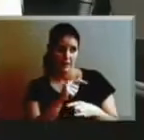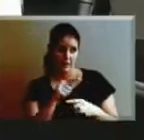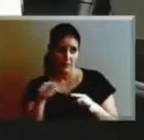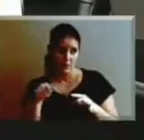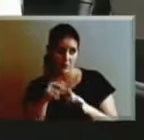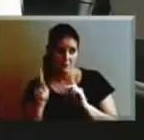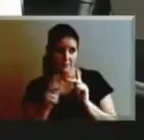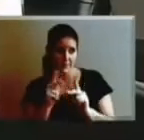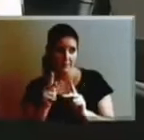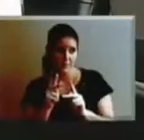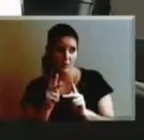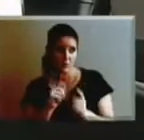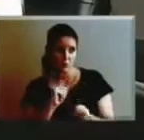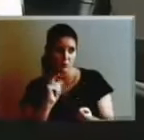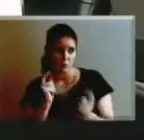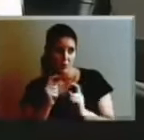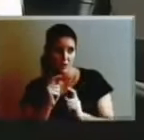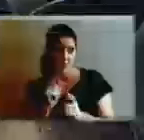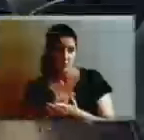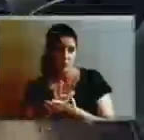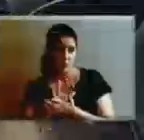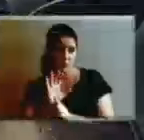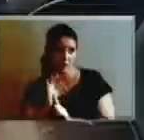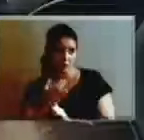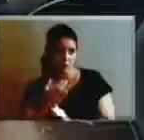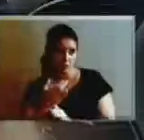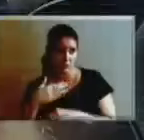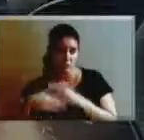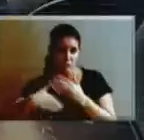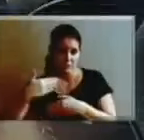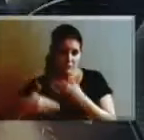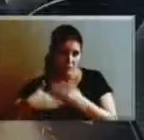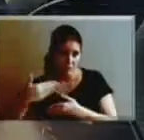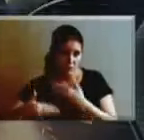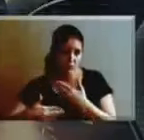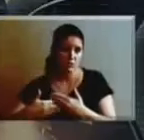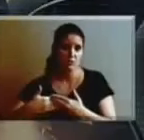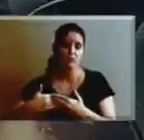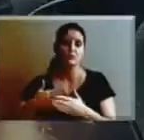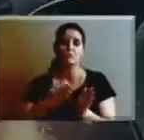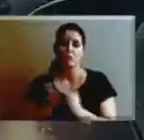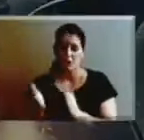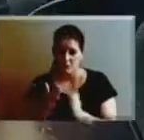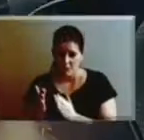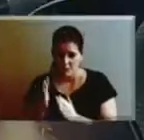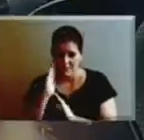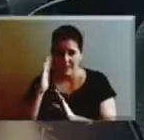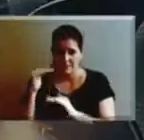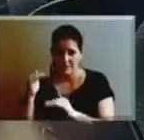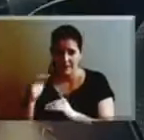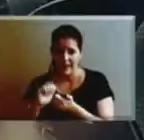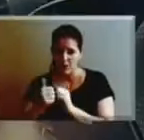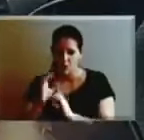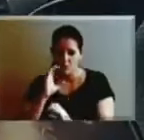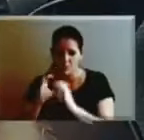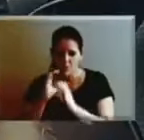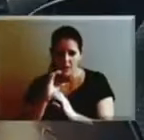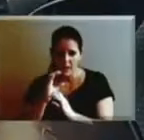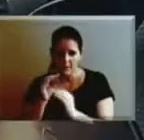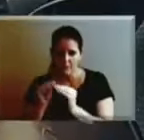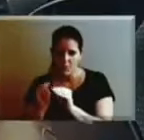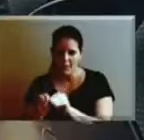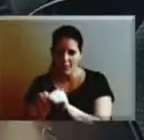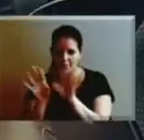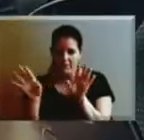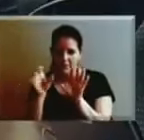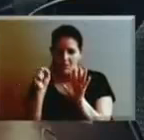It's about a whole school culture, procedures and processes and expectations, and how to communicate those very